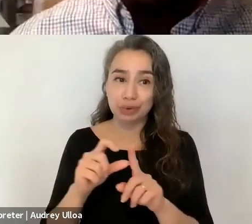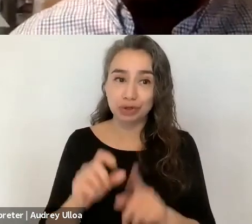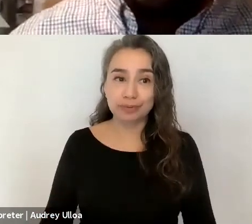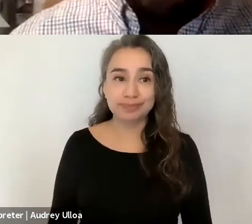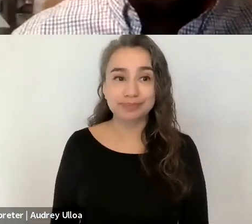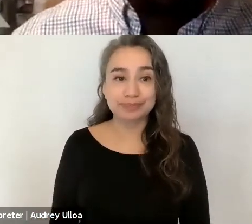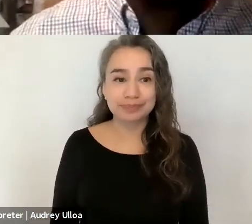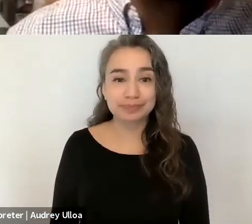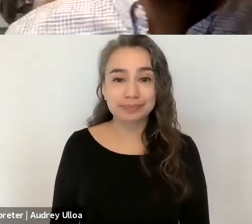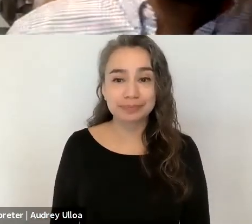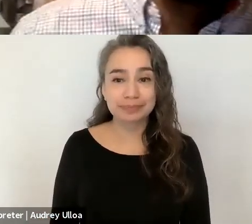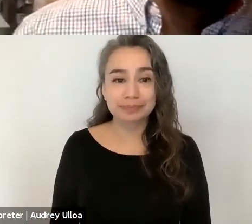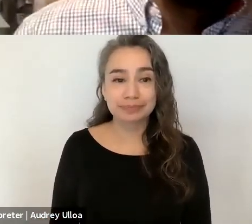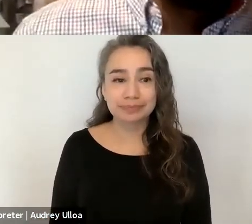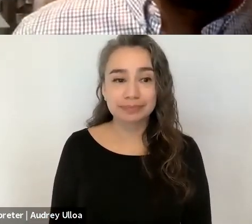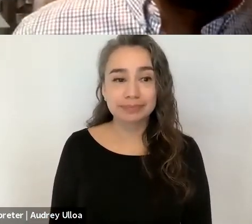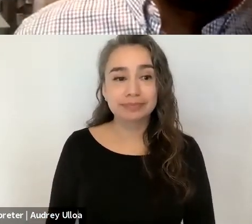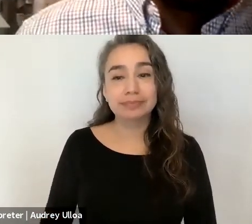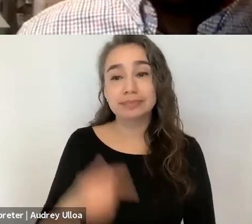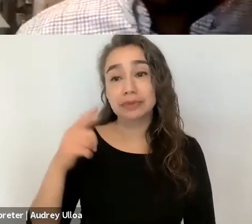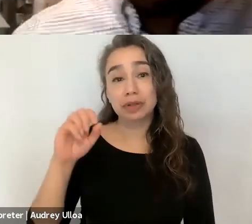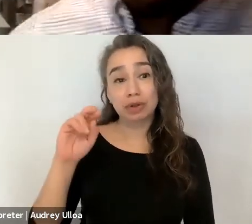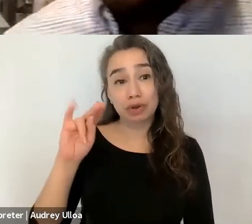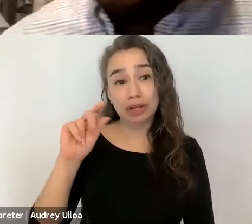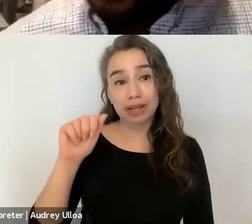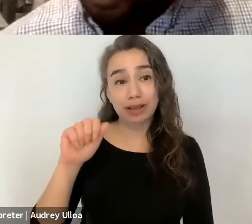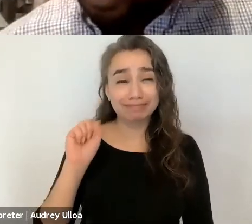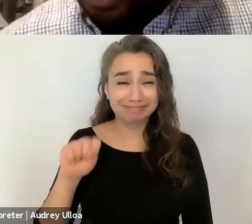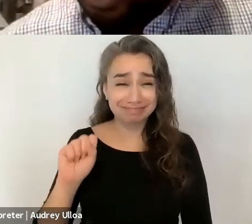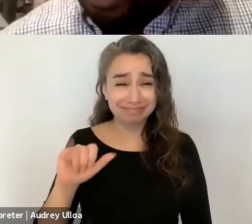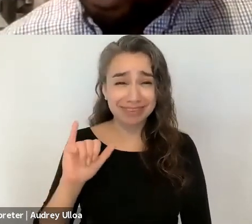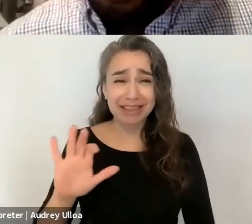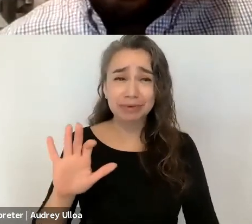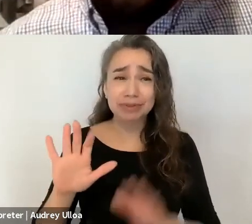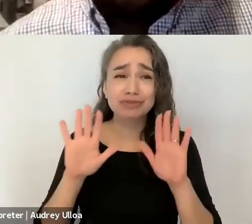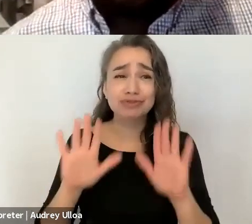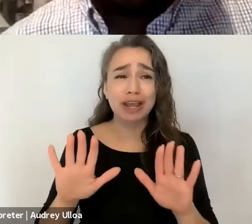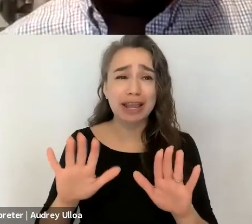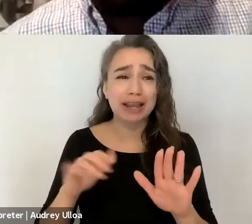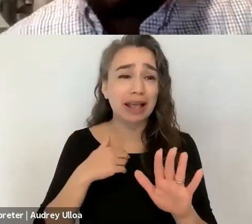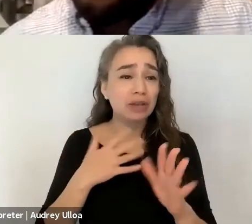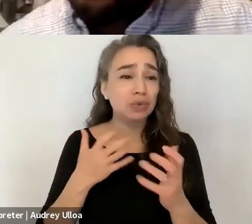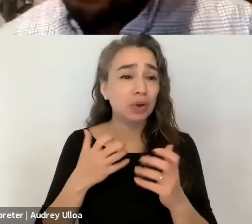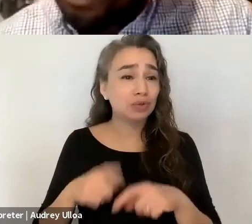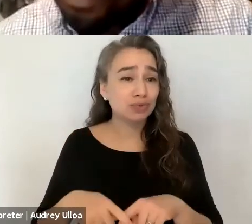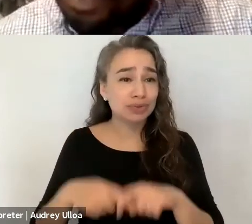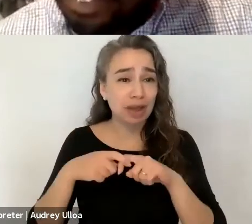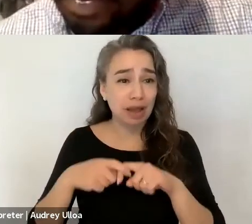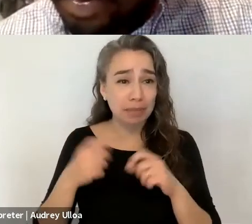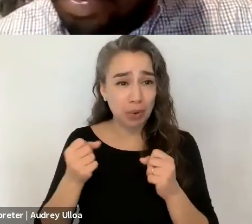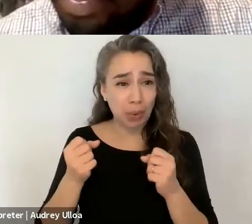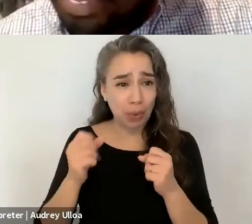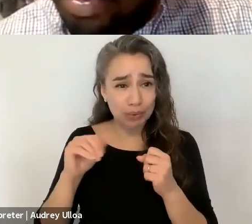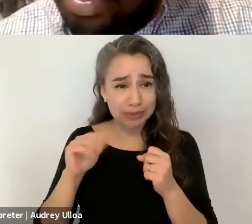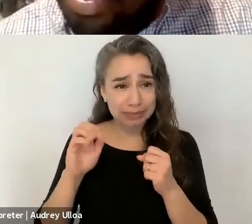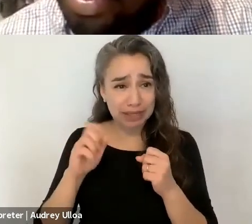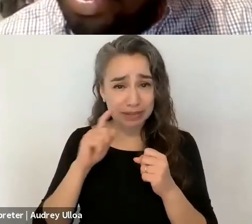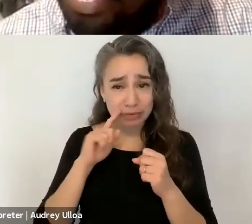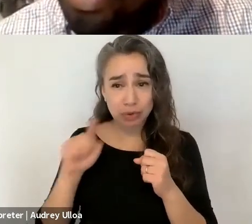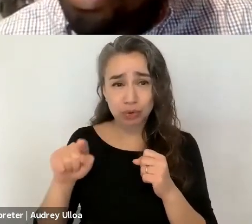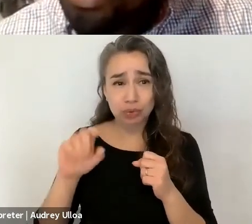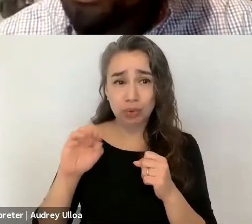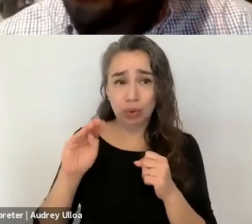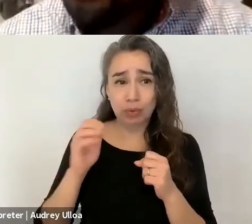for stumbling, y'all. No, that was really good. Let me just stop and hold the space for a second for you, Omar, to say